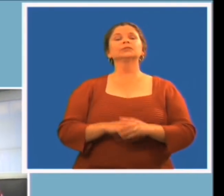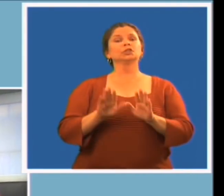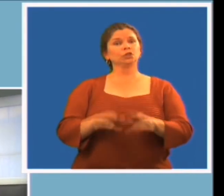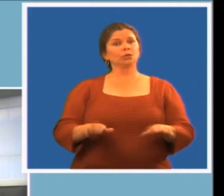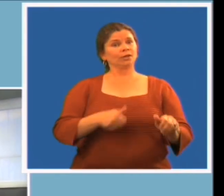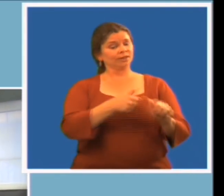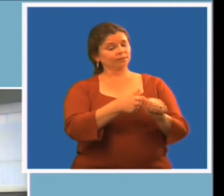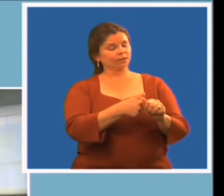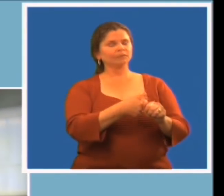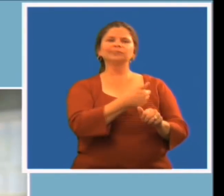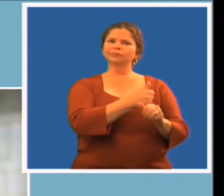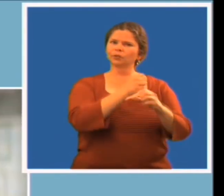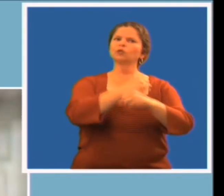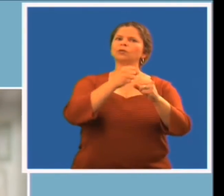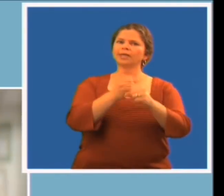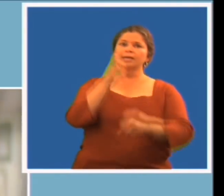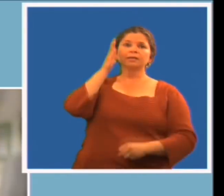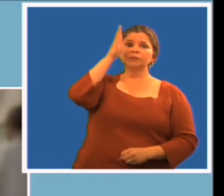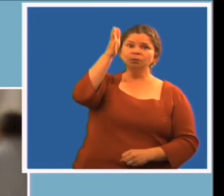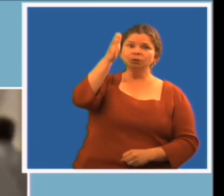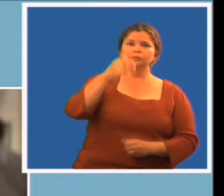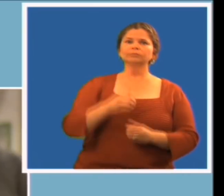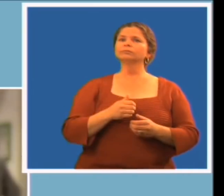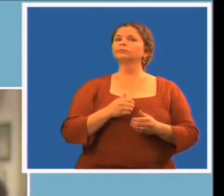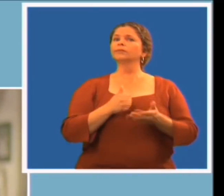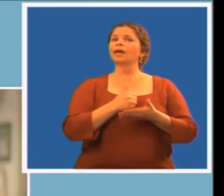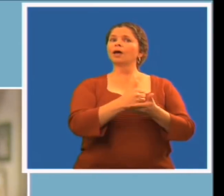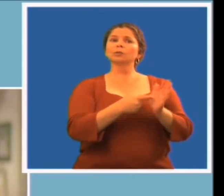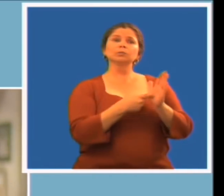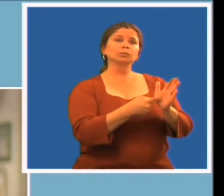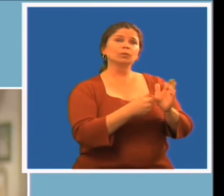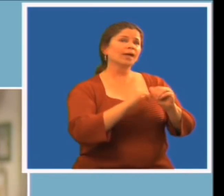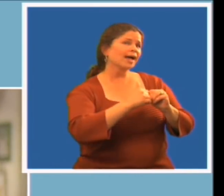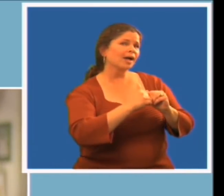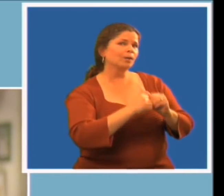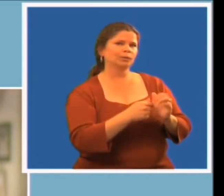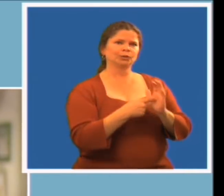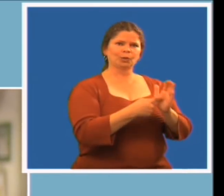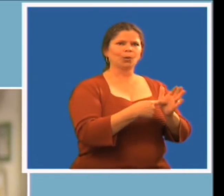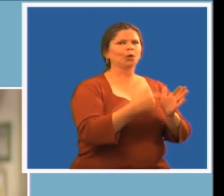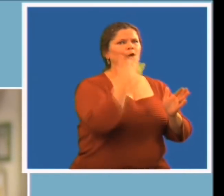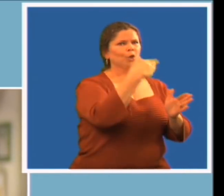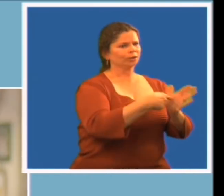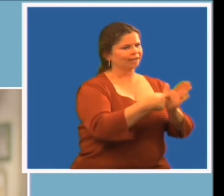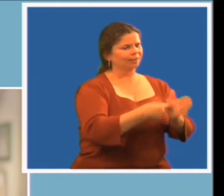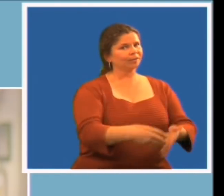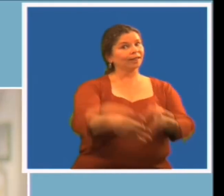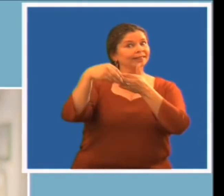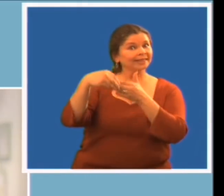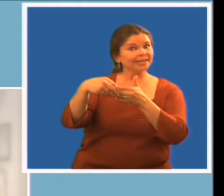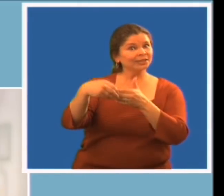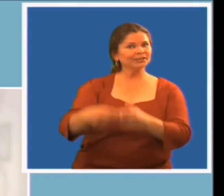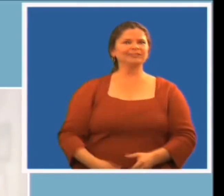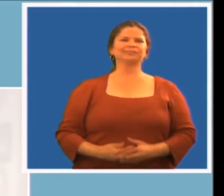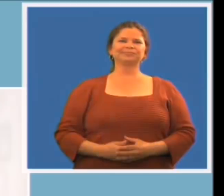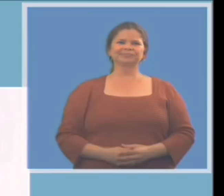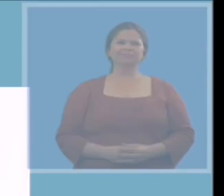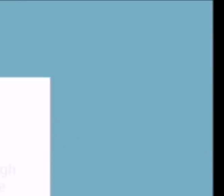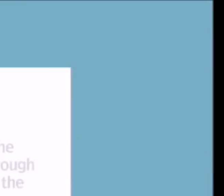country. Children will create the future. Let's help them by setting a great example.